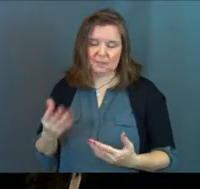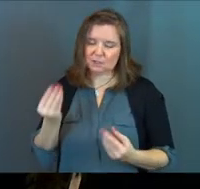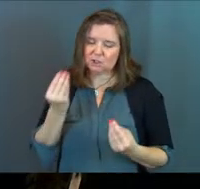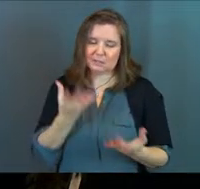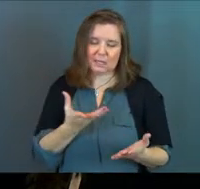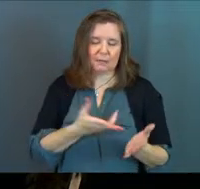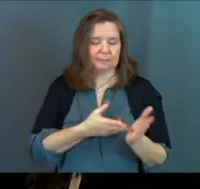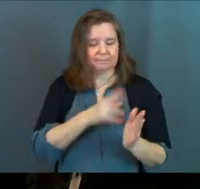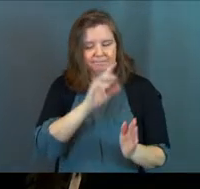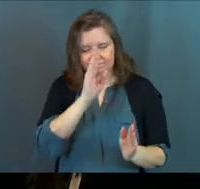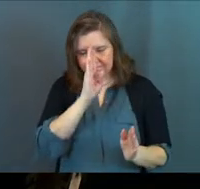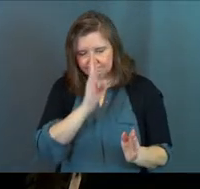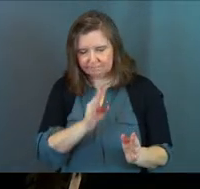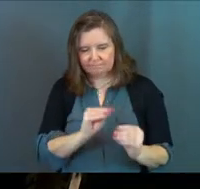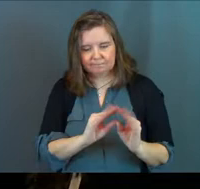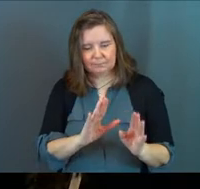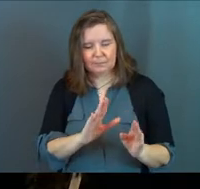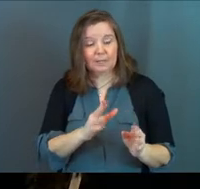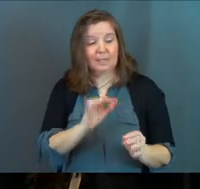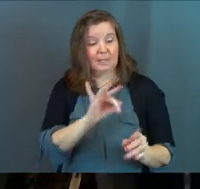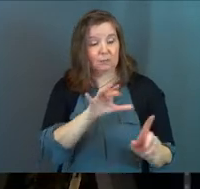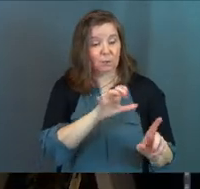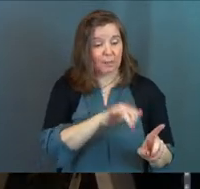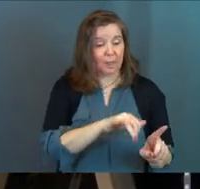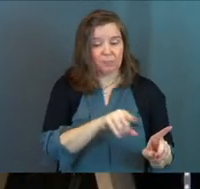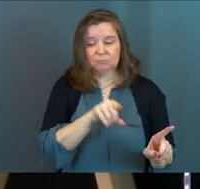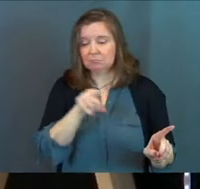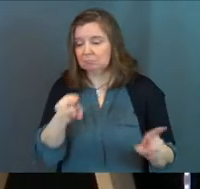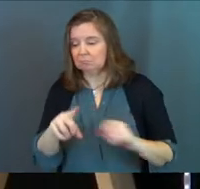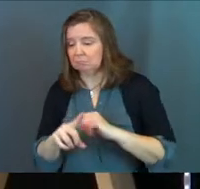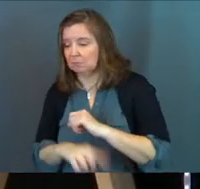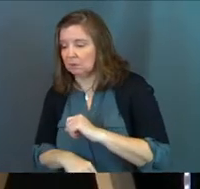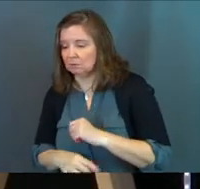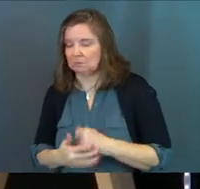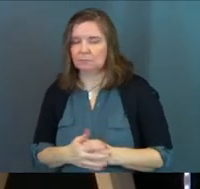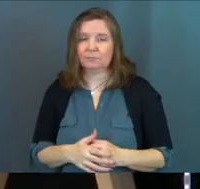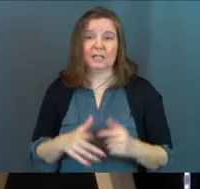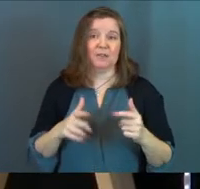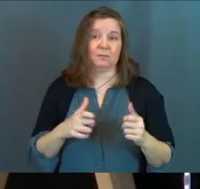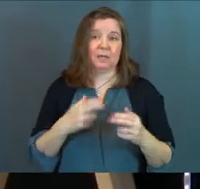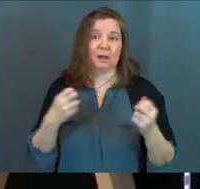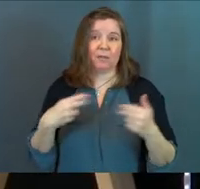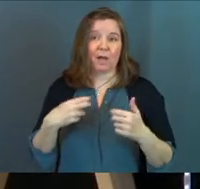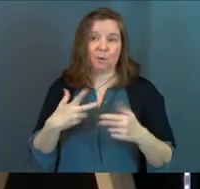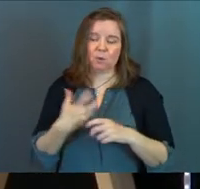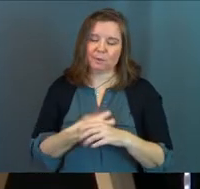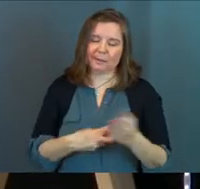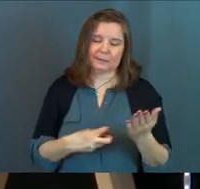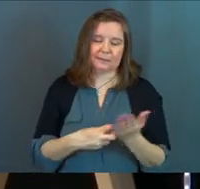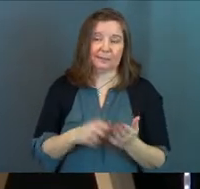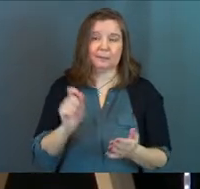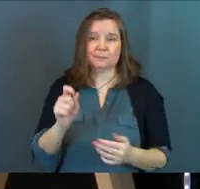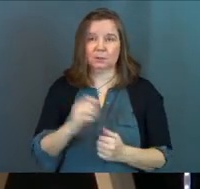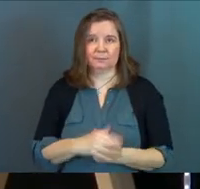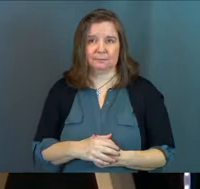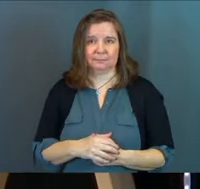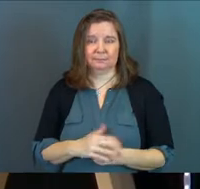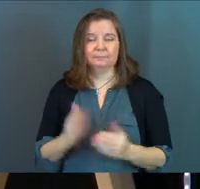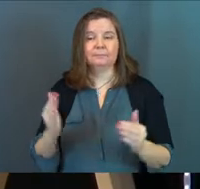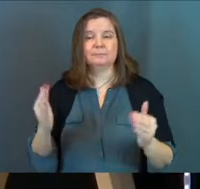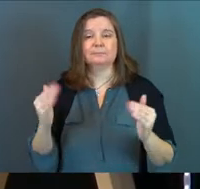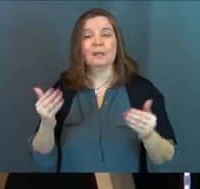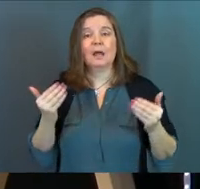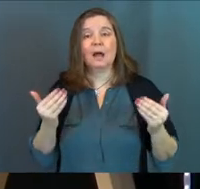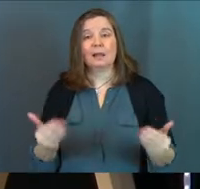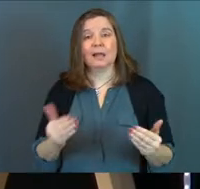Just tell them what it'll be. It's a transaction. If you sped on the highway, you get the ticket. Next, allow for